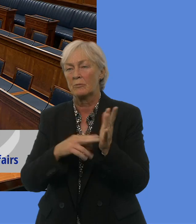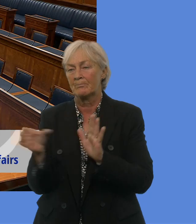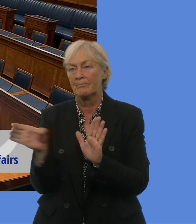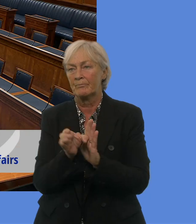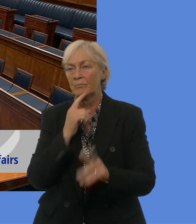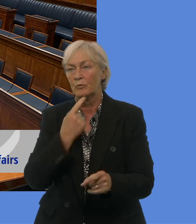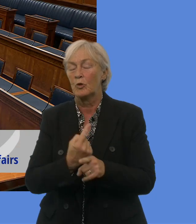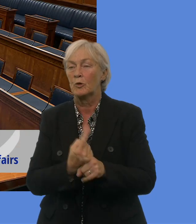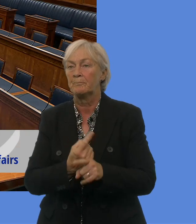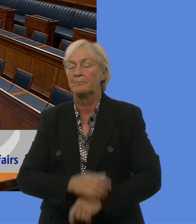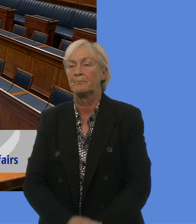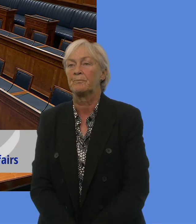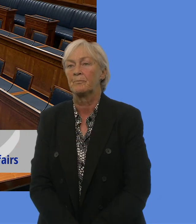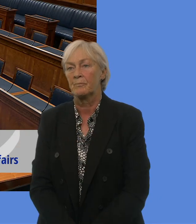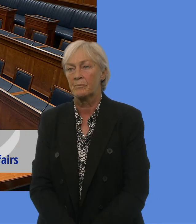Minister.